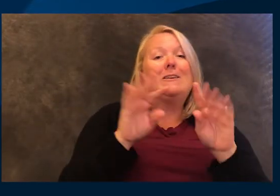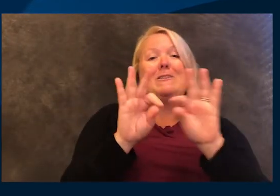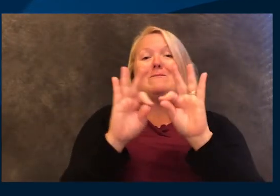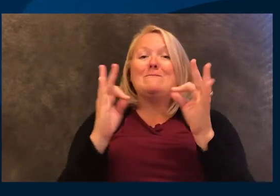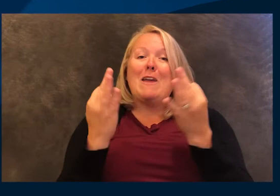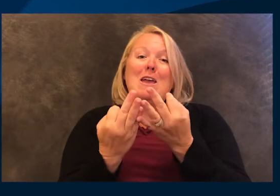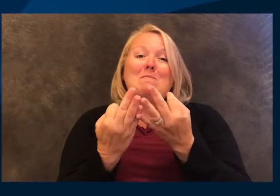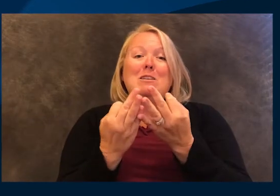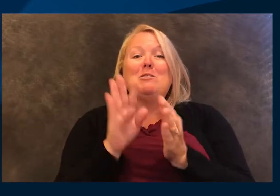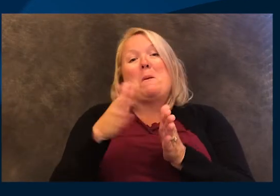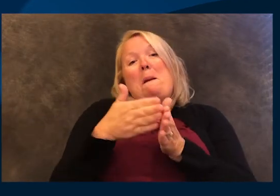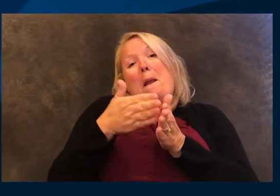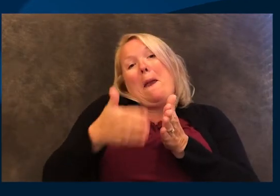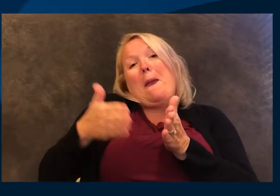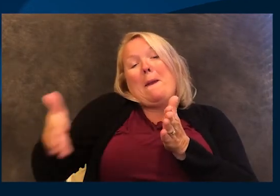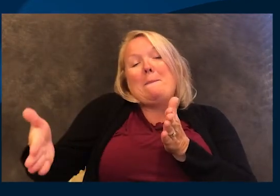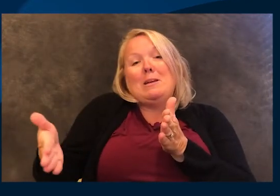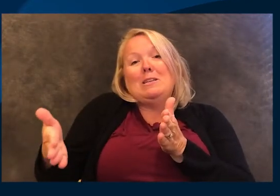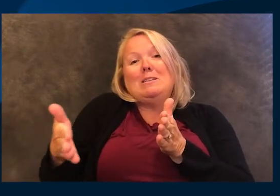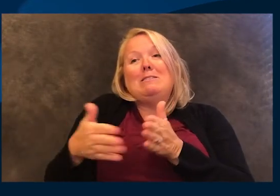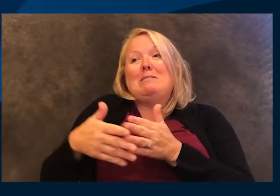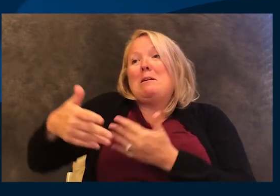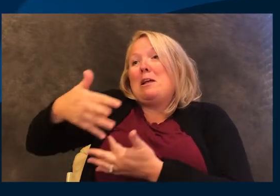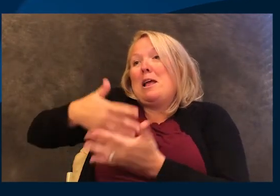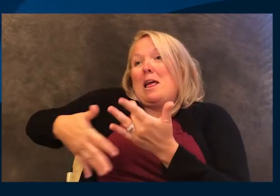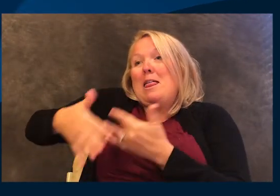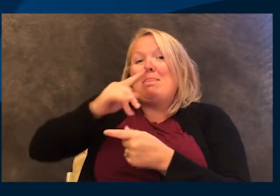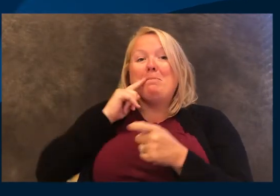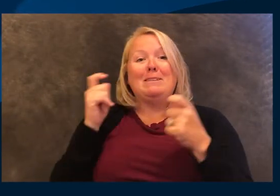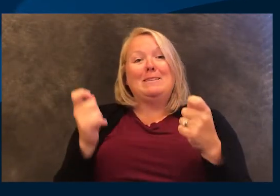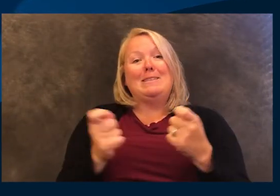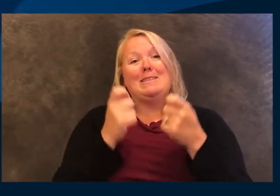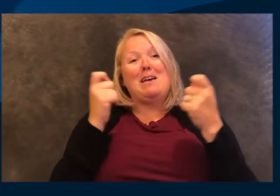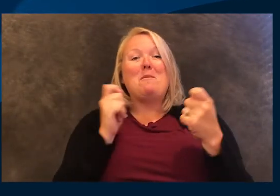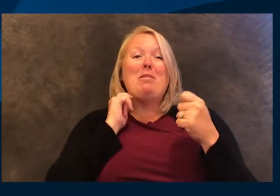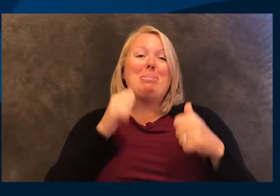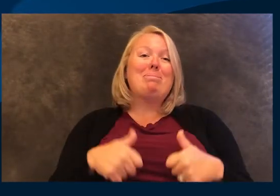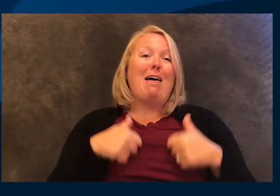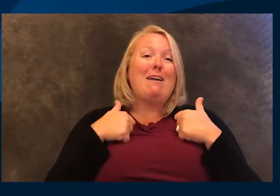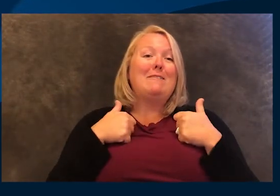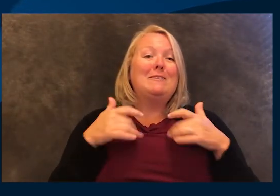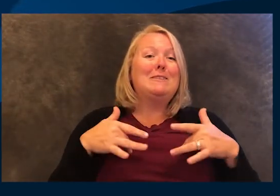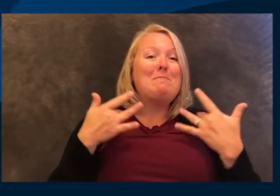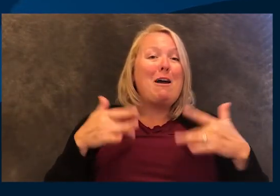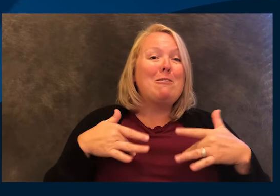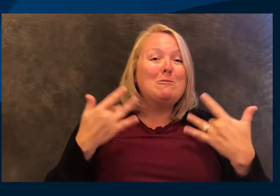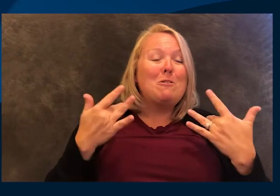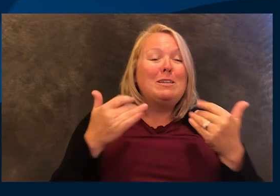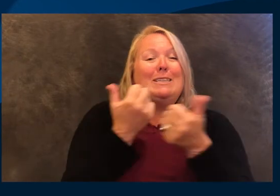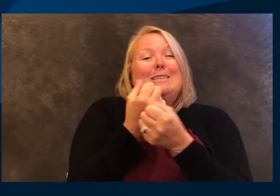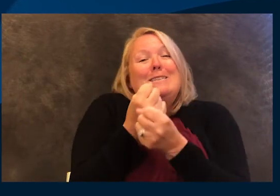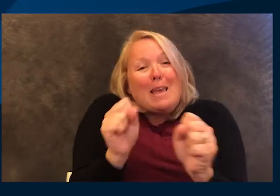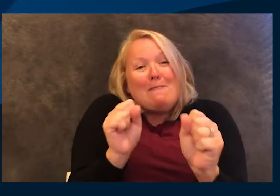with friends and neighbors, gather with families, and celebrate life's milestones safely together.